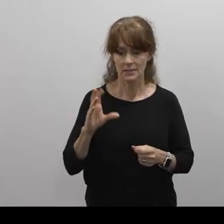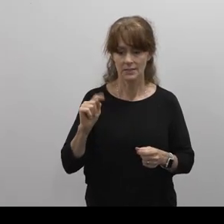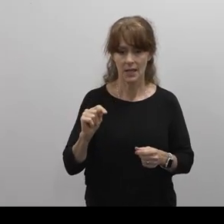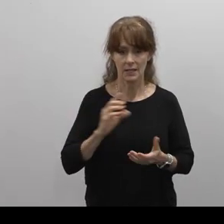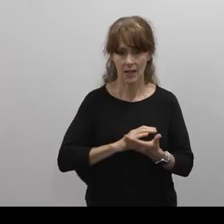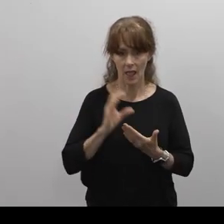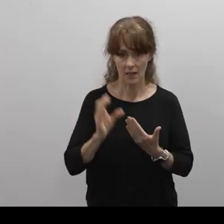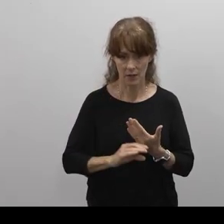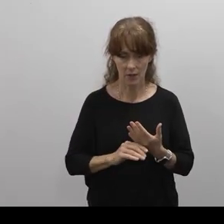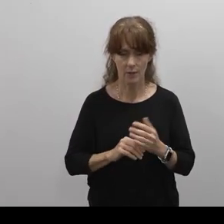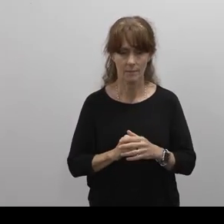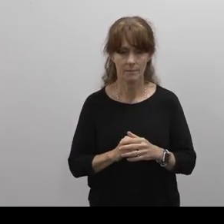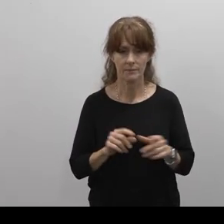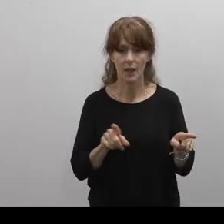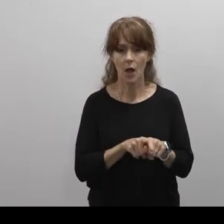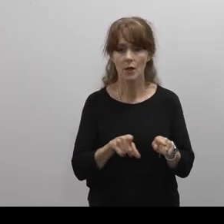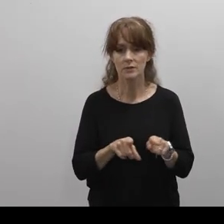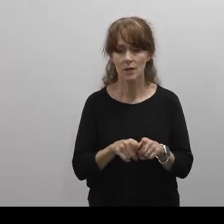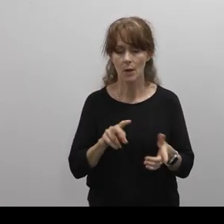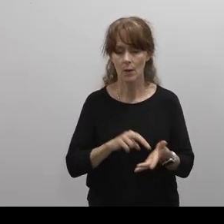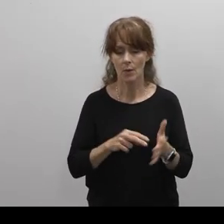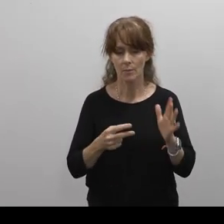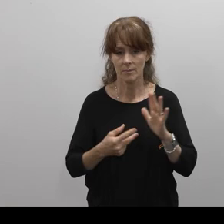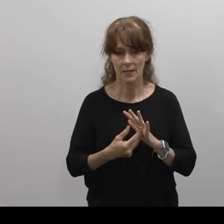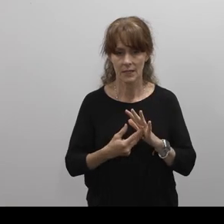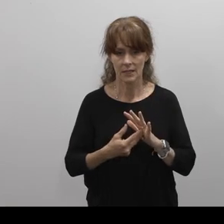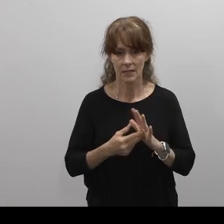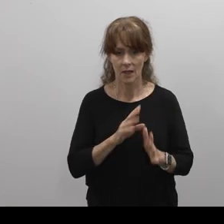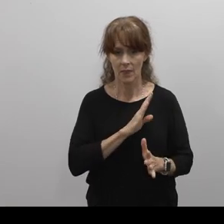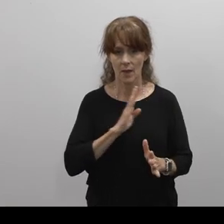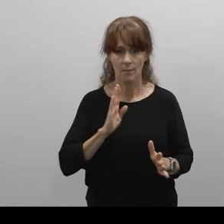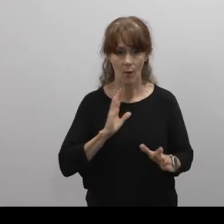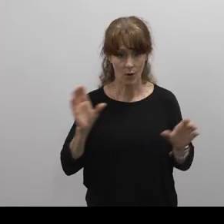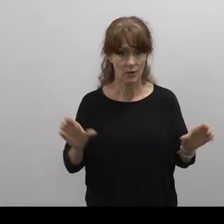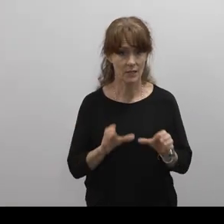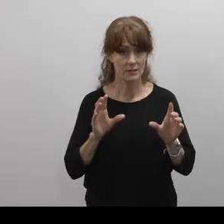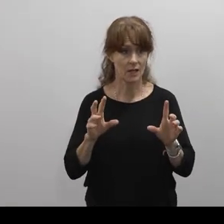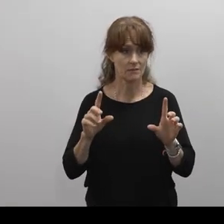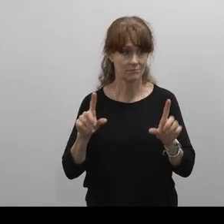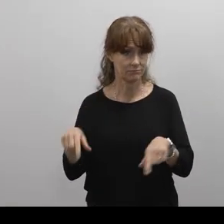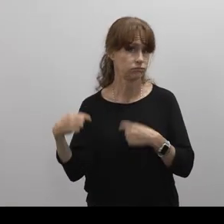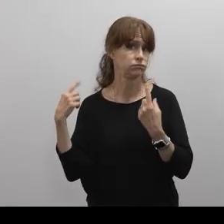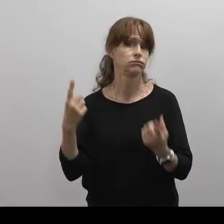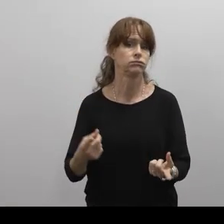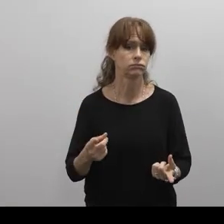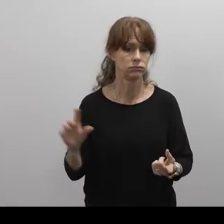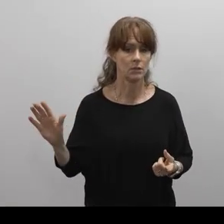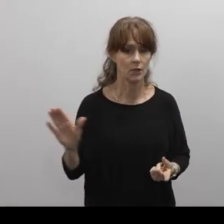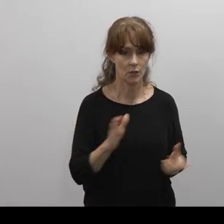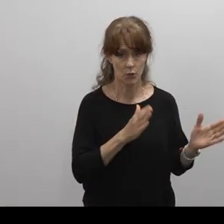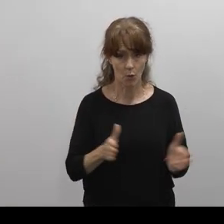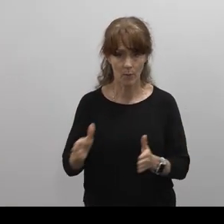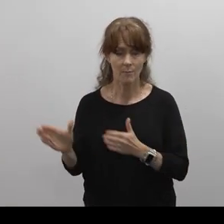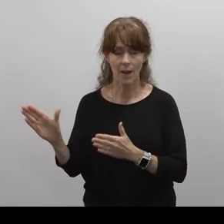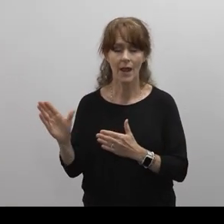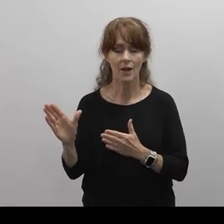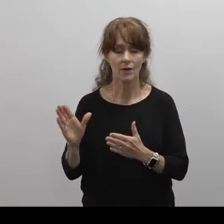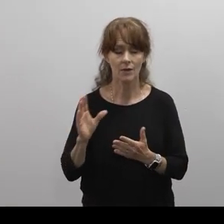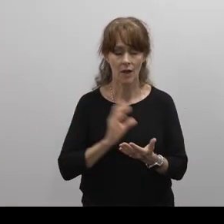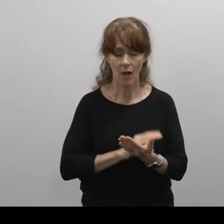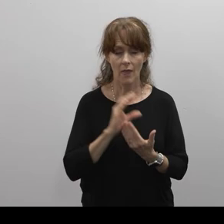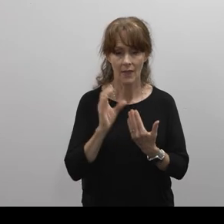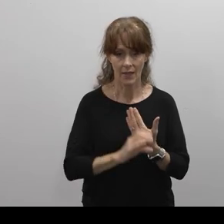calendar. What that also means is, as the board has done previously, you're prepared on the consent